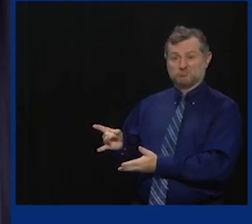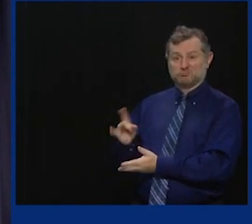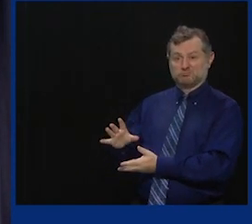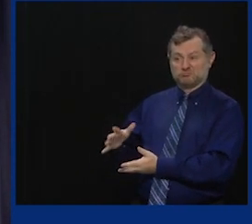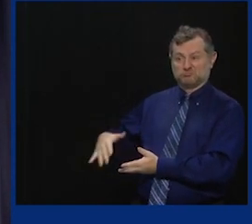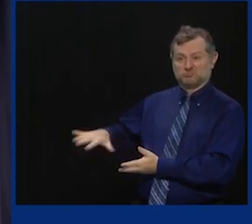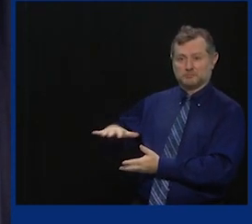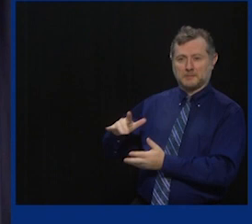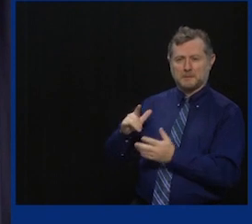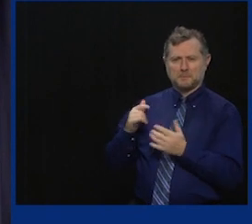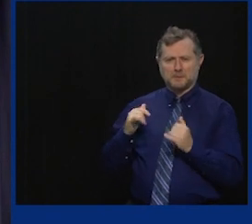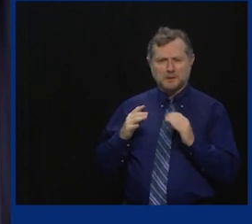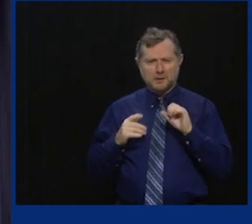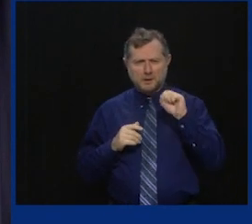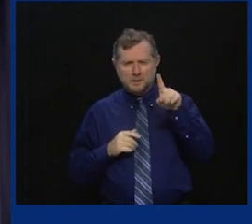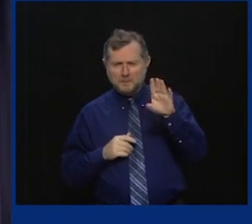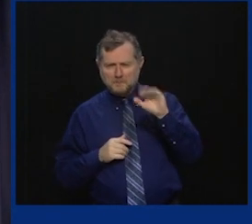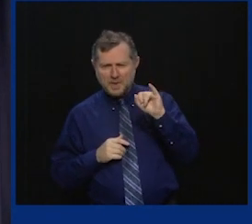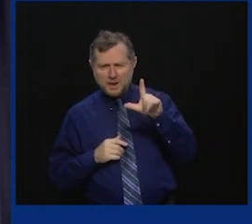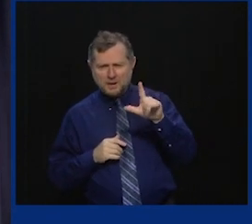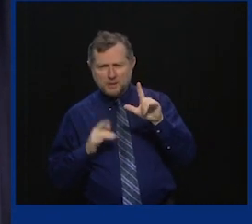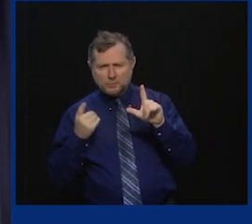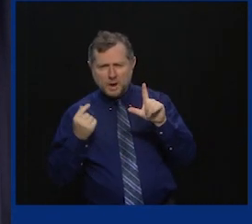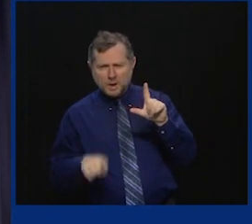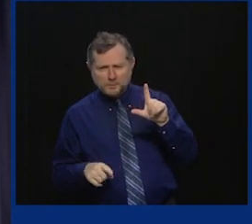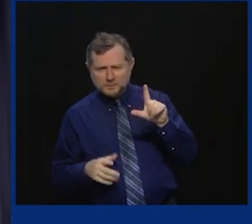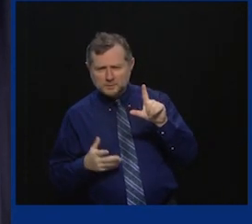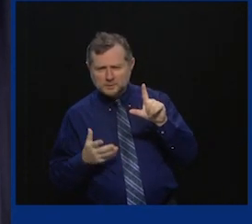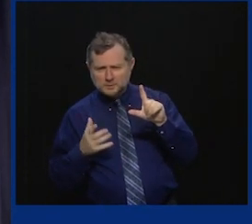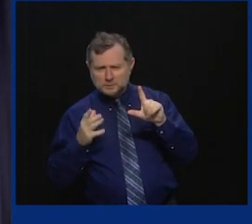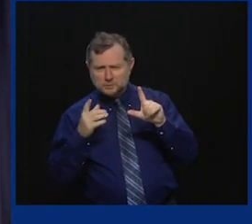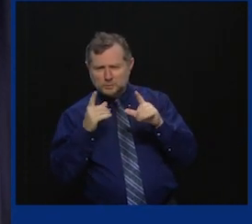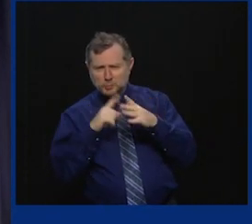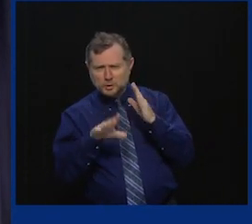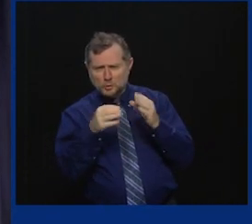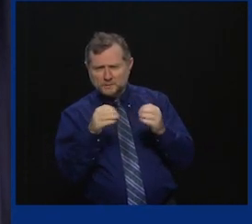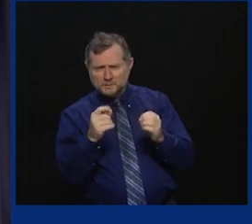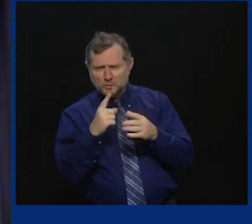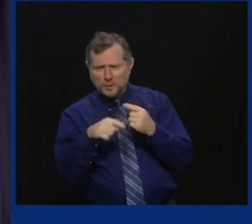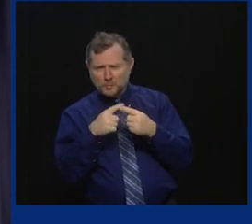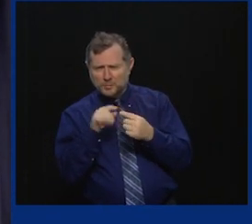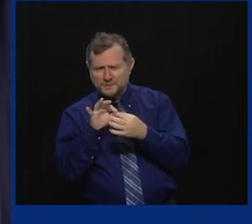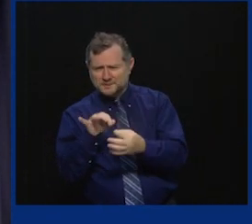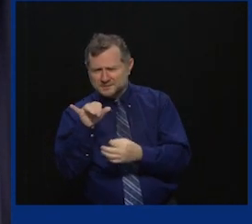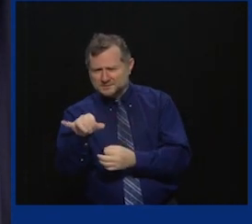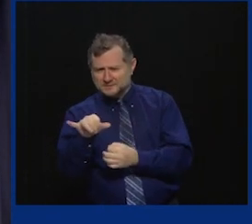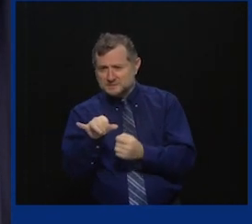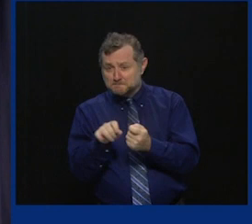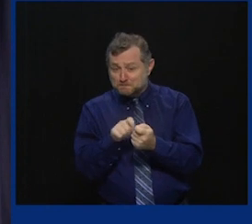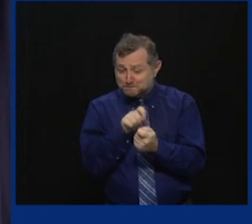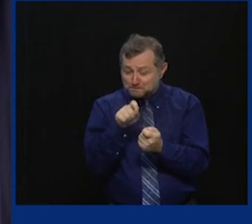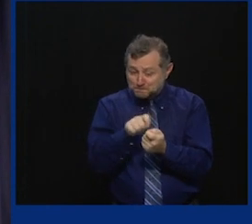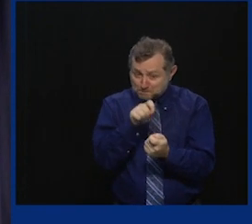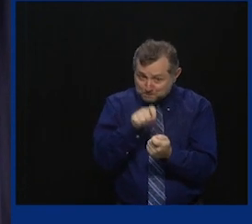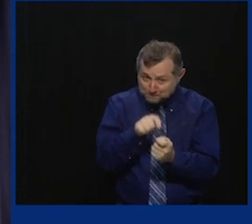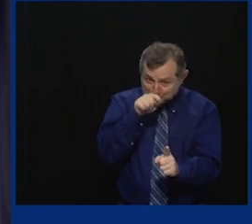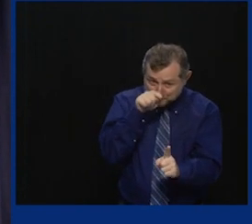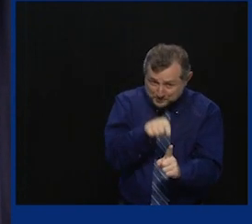bail. Why is that happening? What is your office doing about that specifically so that people aren't